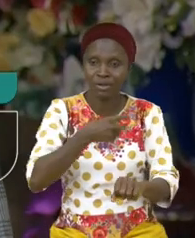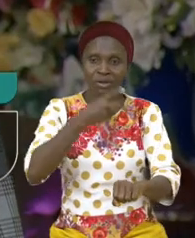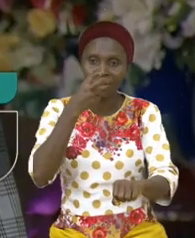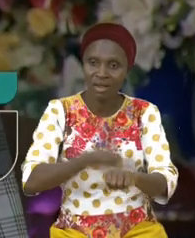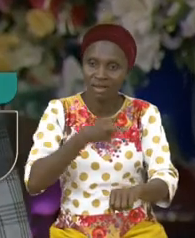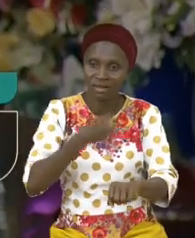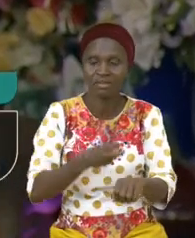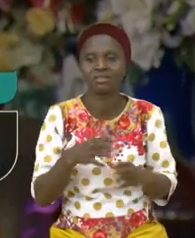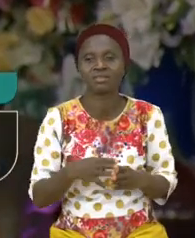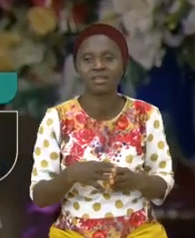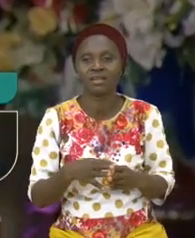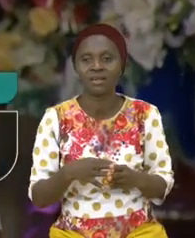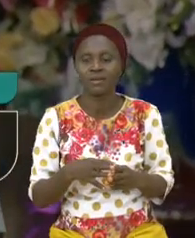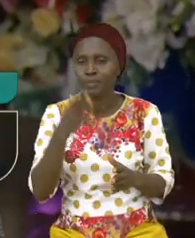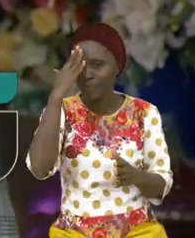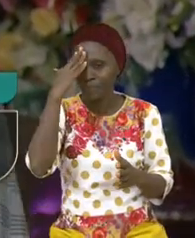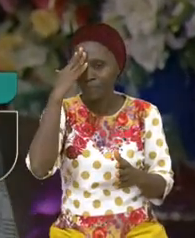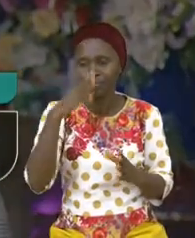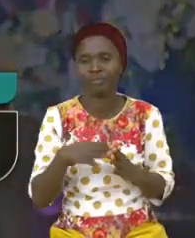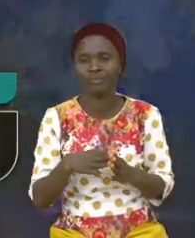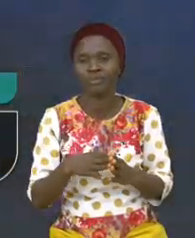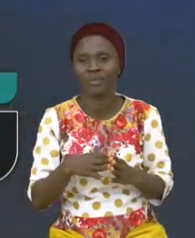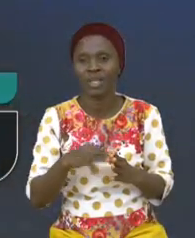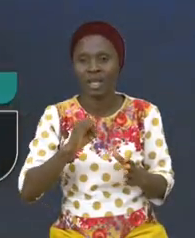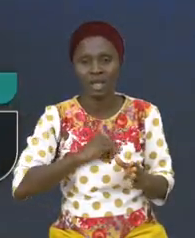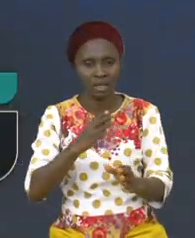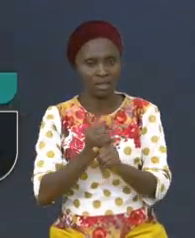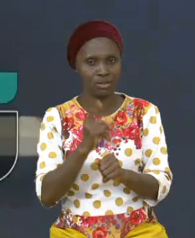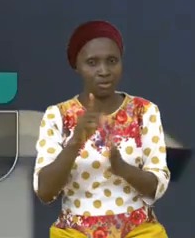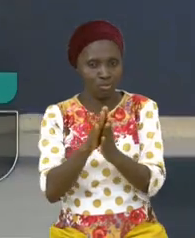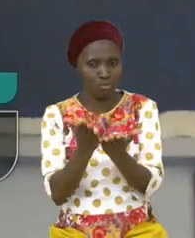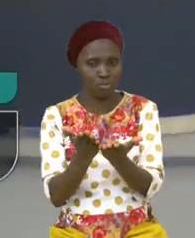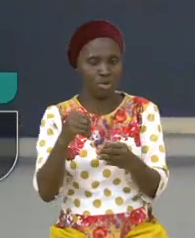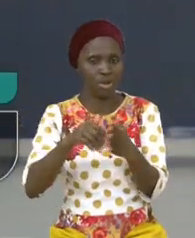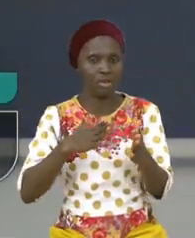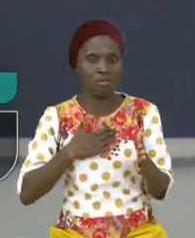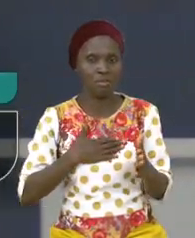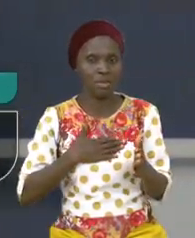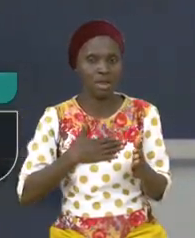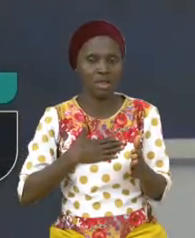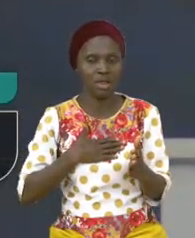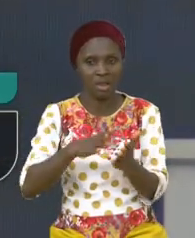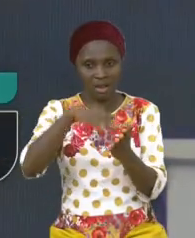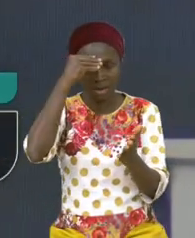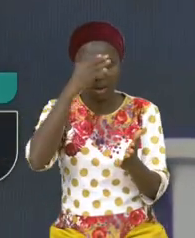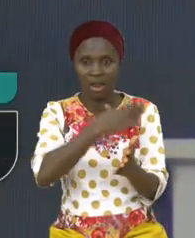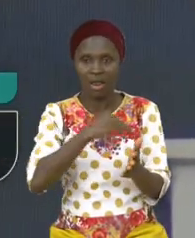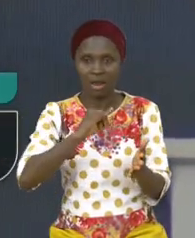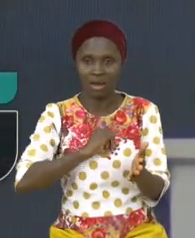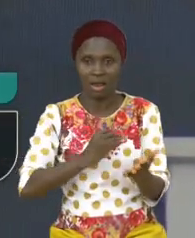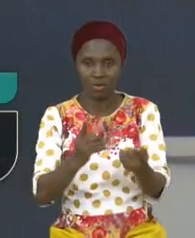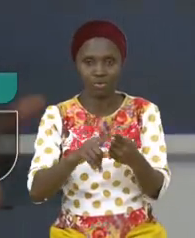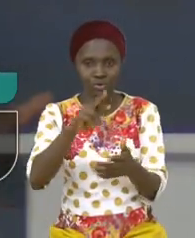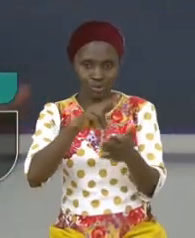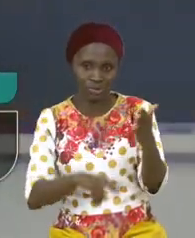endure hardness. You know, I take up a book in my field and I want to read. And